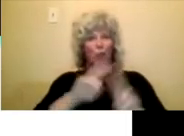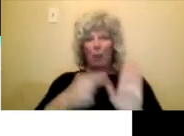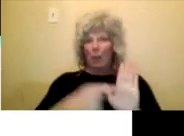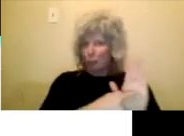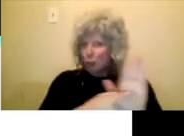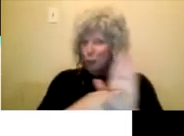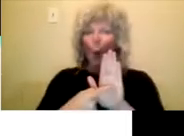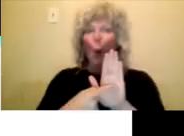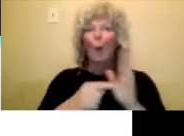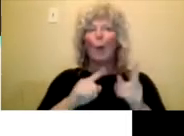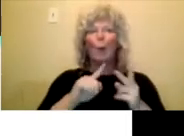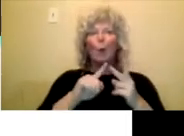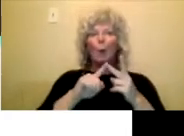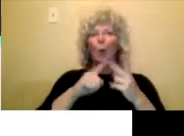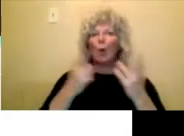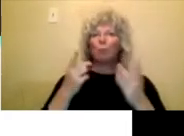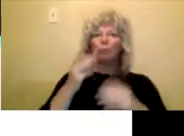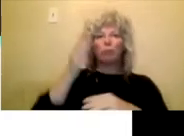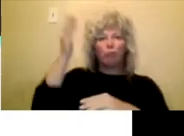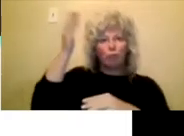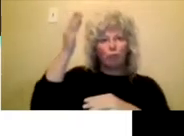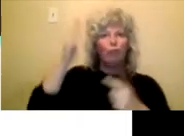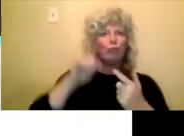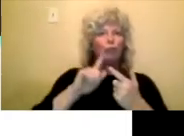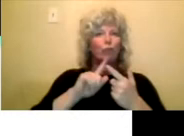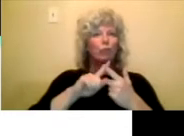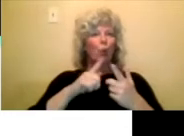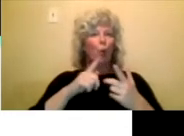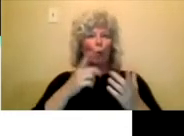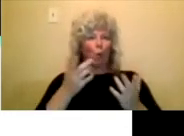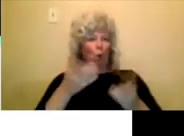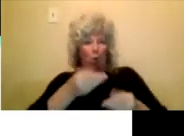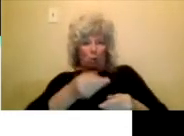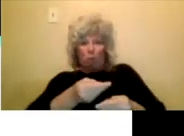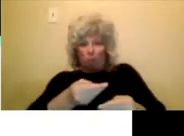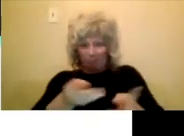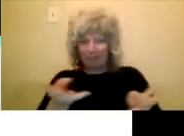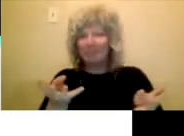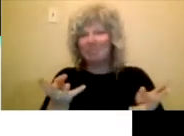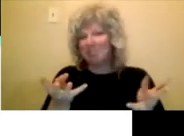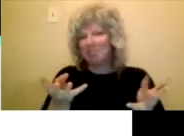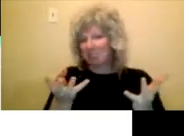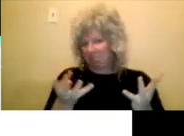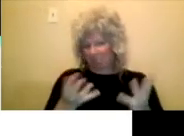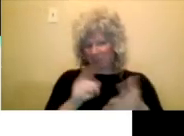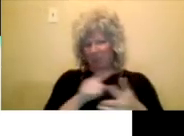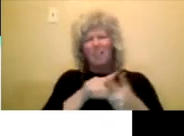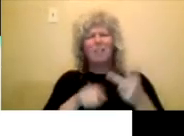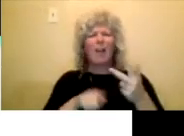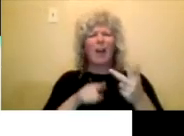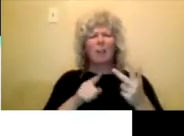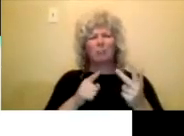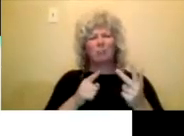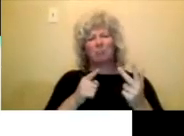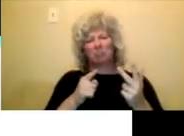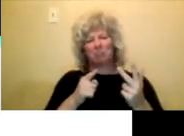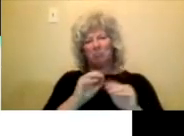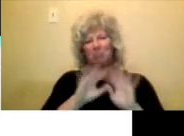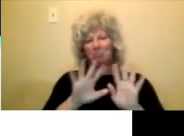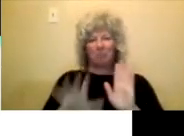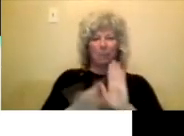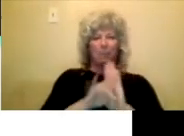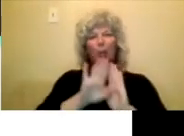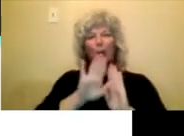and exhibit it or disseminate it, whatever sort of best fits the description of what what you've done.